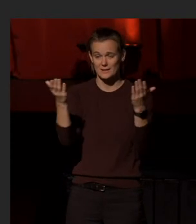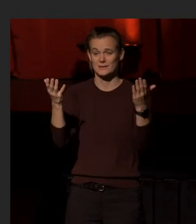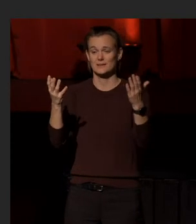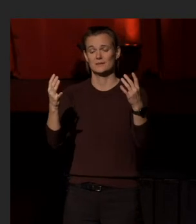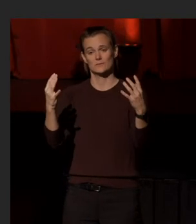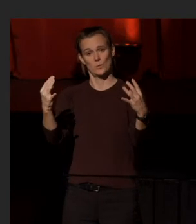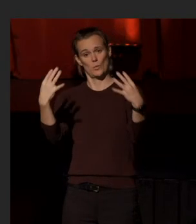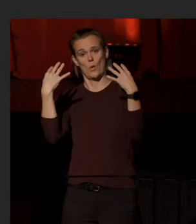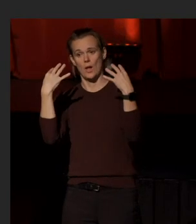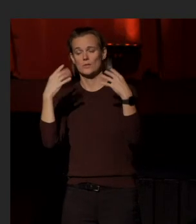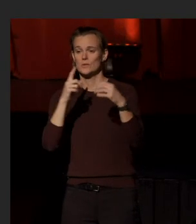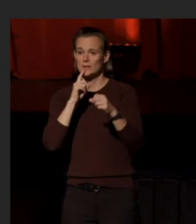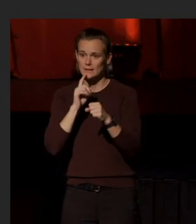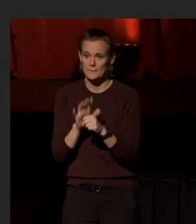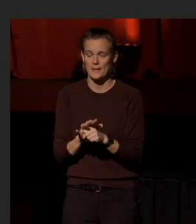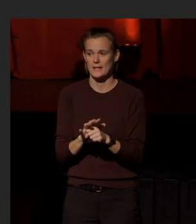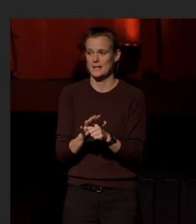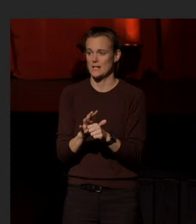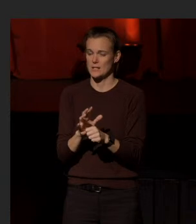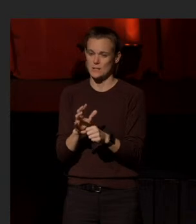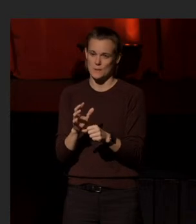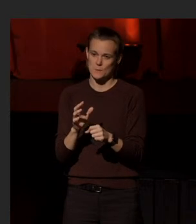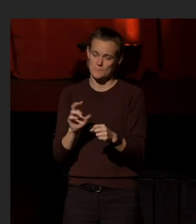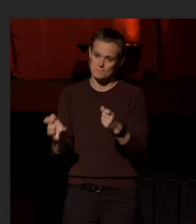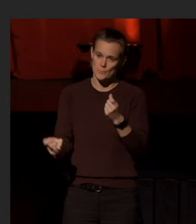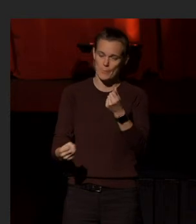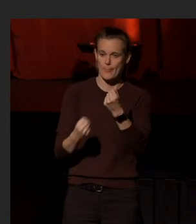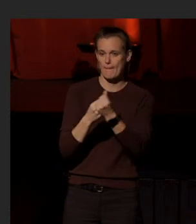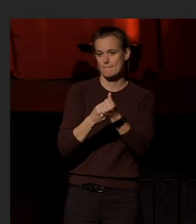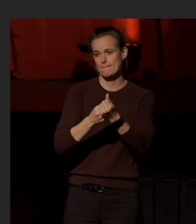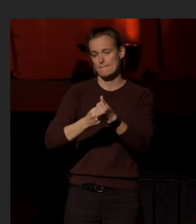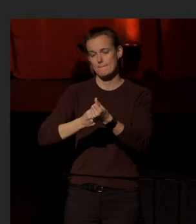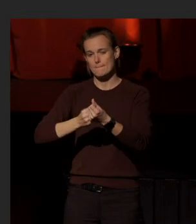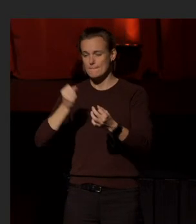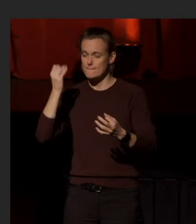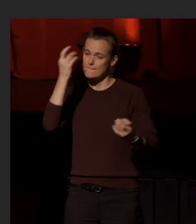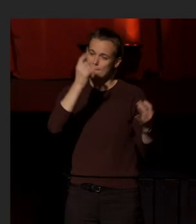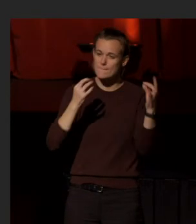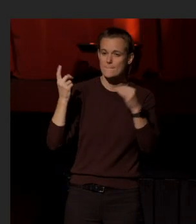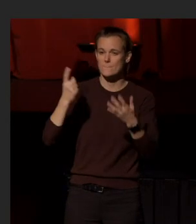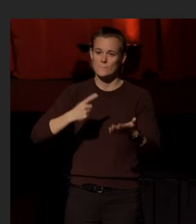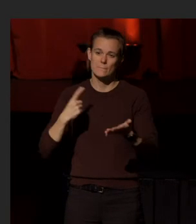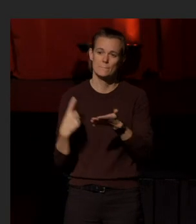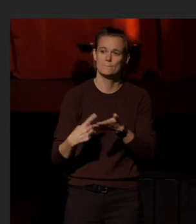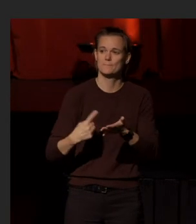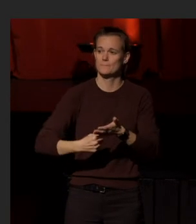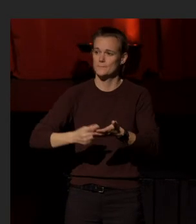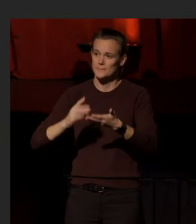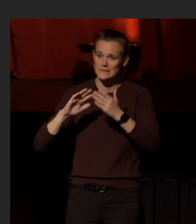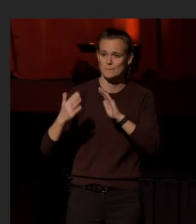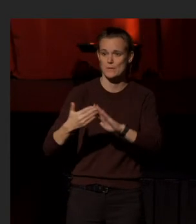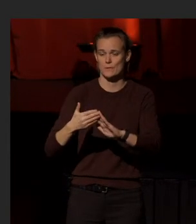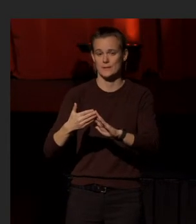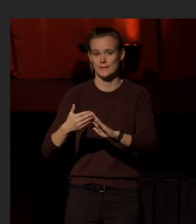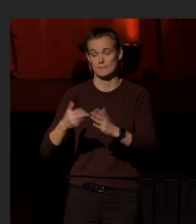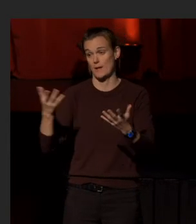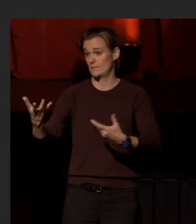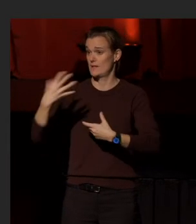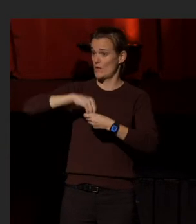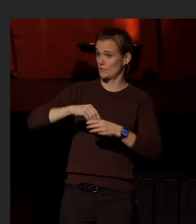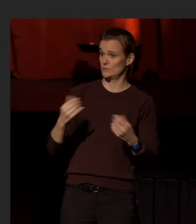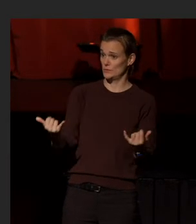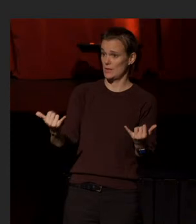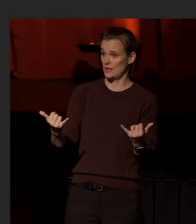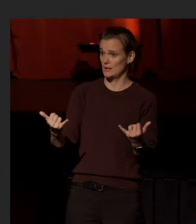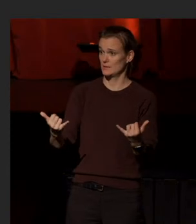to supporting vibrant, thoughtful, thought-provoking community conversations by participating in events such